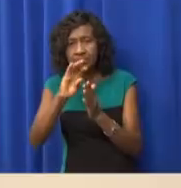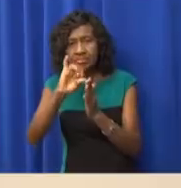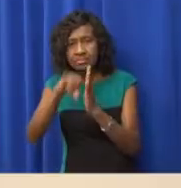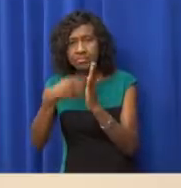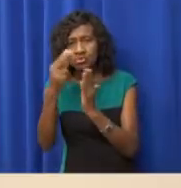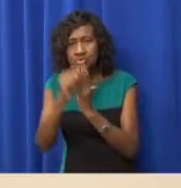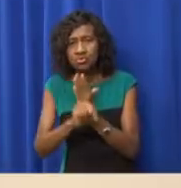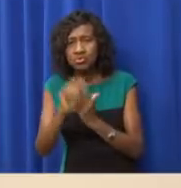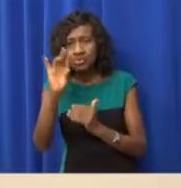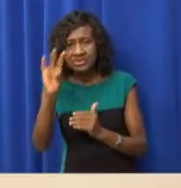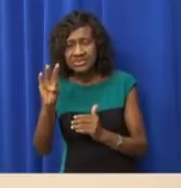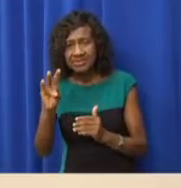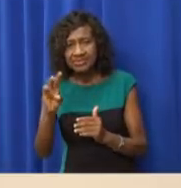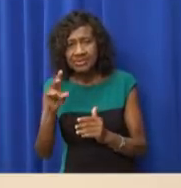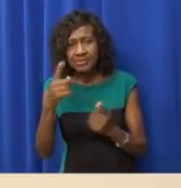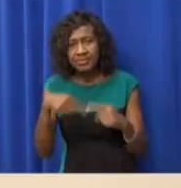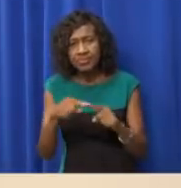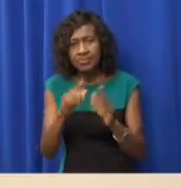The guidelines are available at